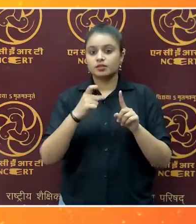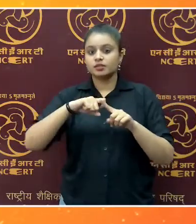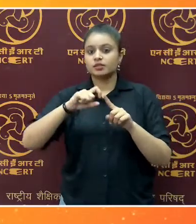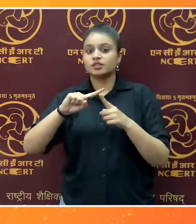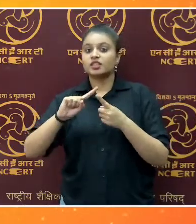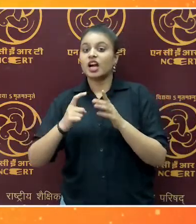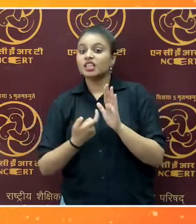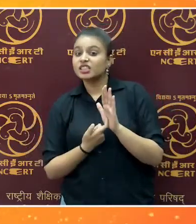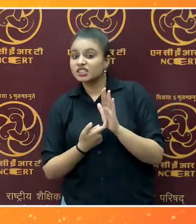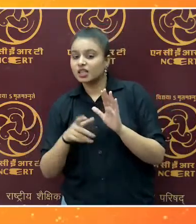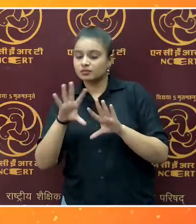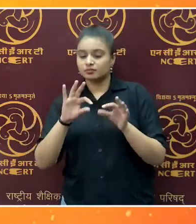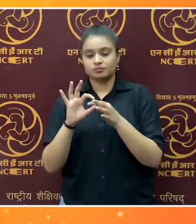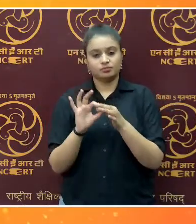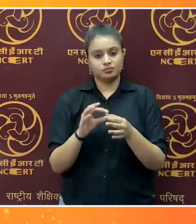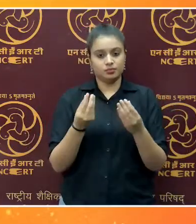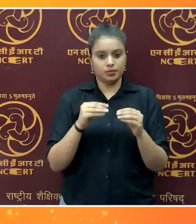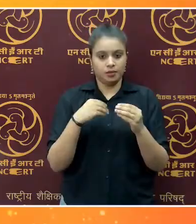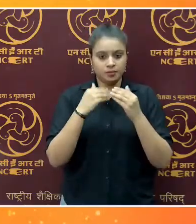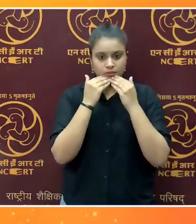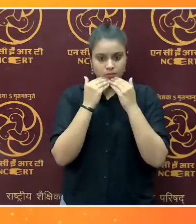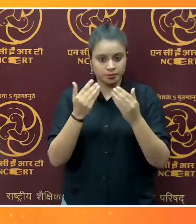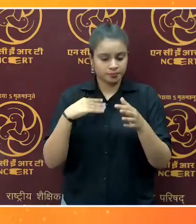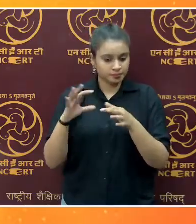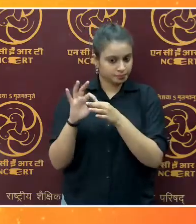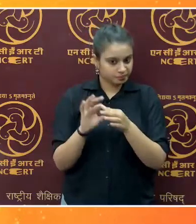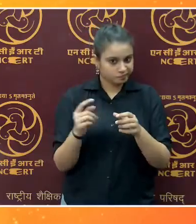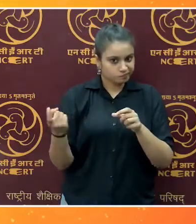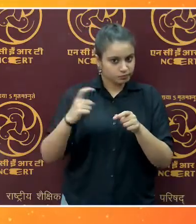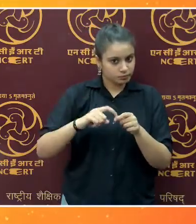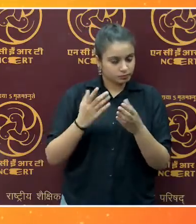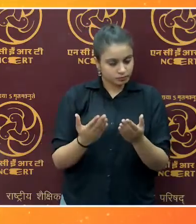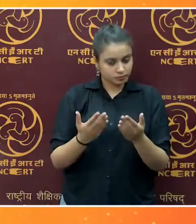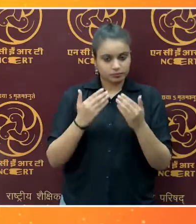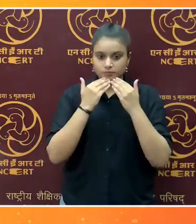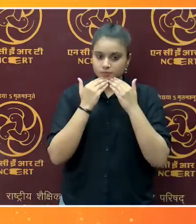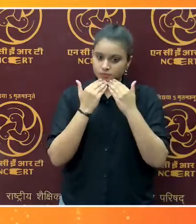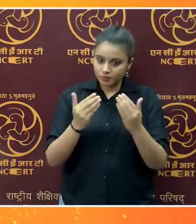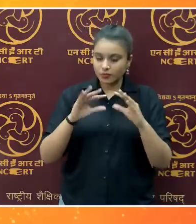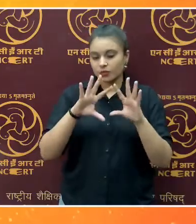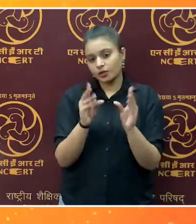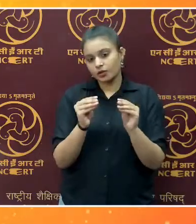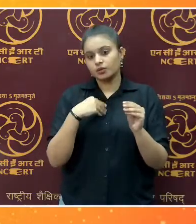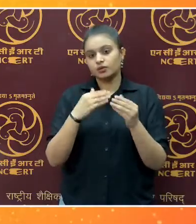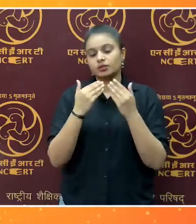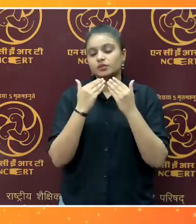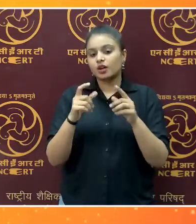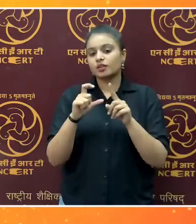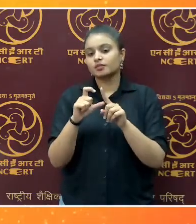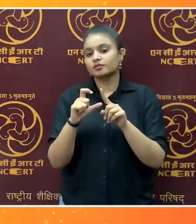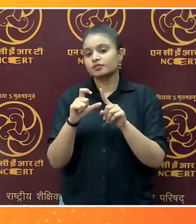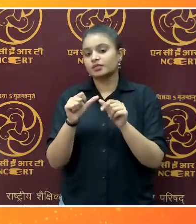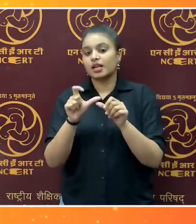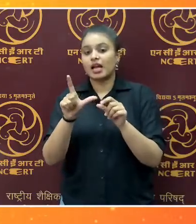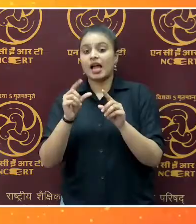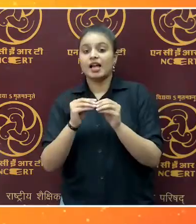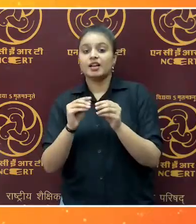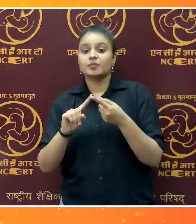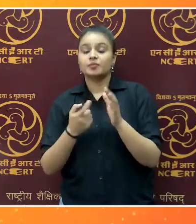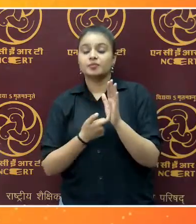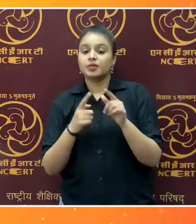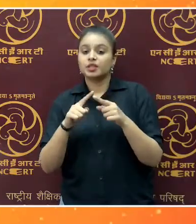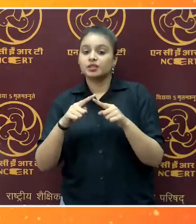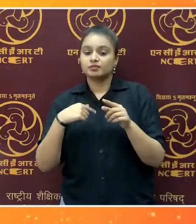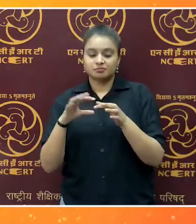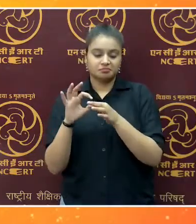doctors. Doctors, Thank you so exactly. much, sir, for your Thank time you. and contribution Thank to you. the session. And of course, thanks to Dr. Albatross also for making this friendly visit